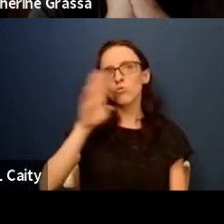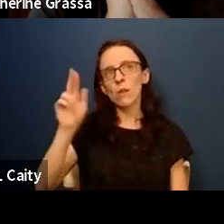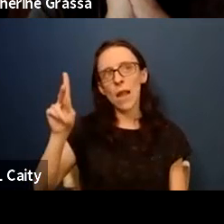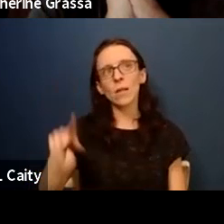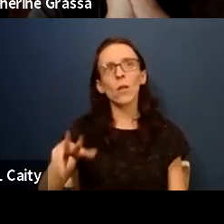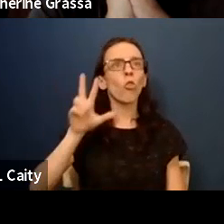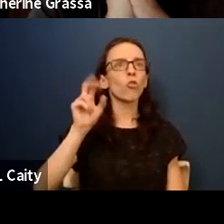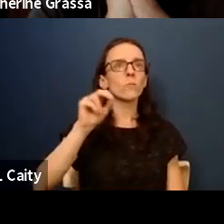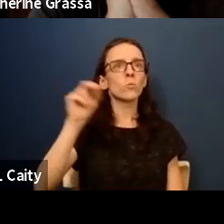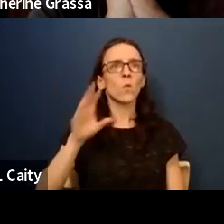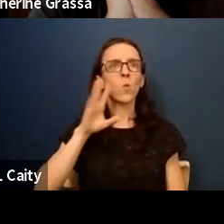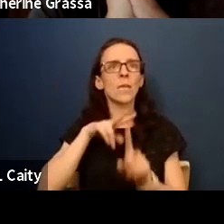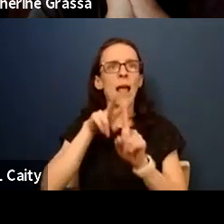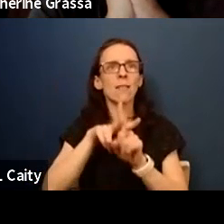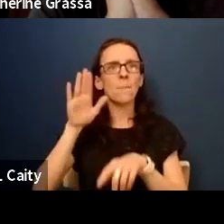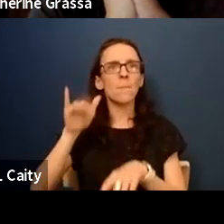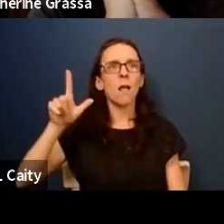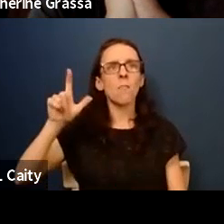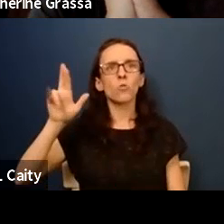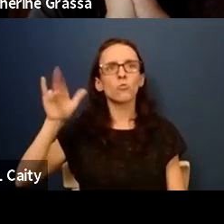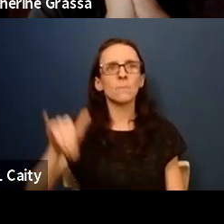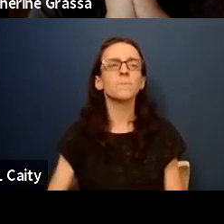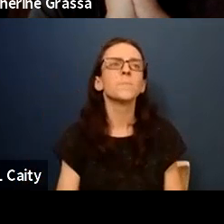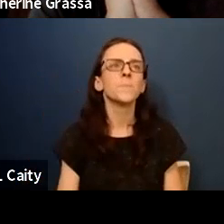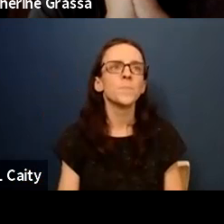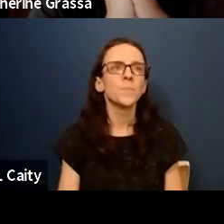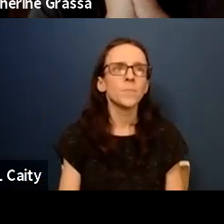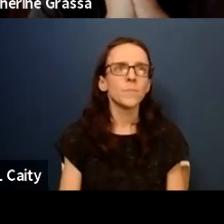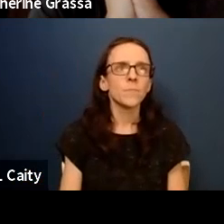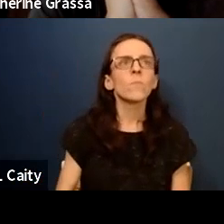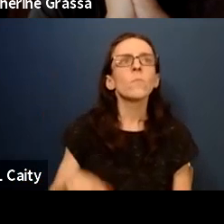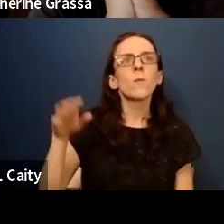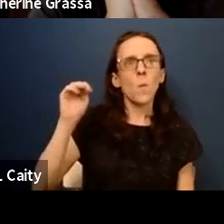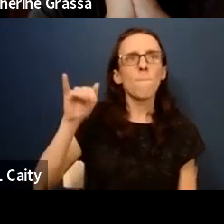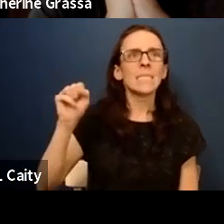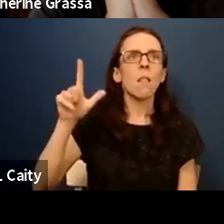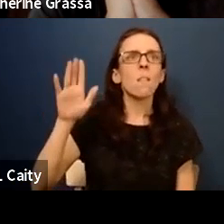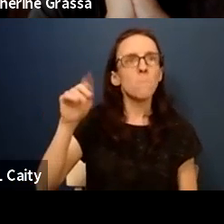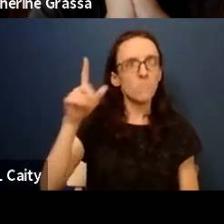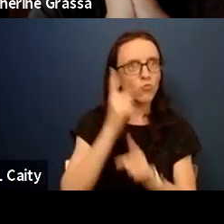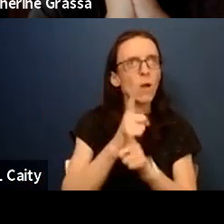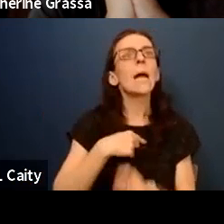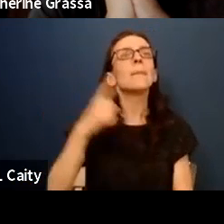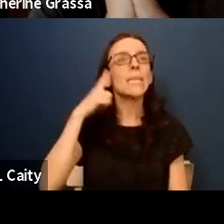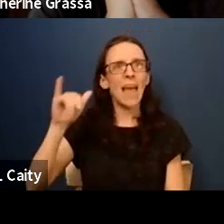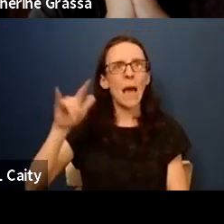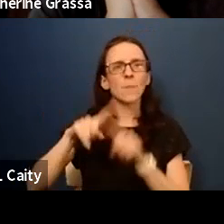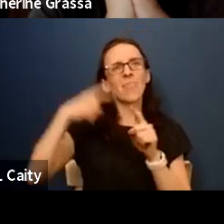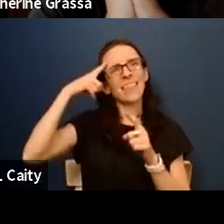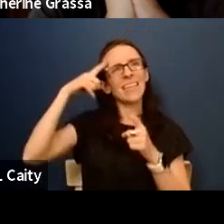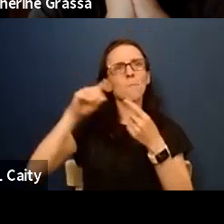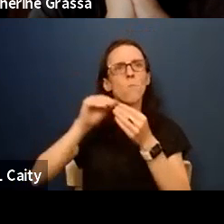of the seats allocated by lottery. Right. So I'm hearing that, but I think I'm thinking more meta in the sense